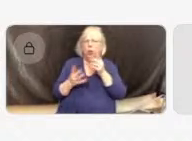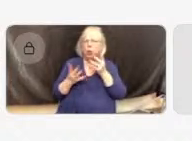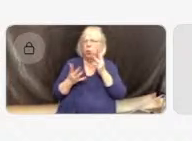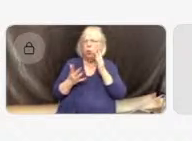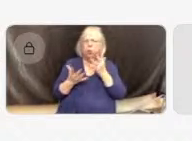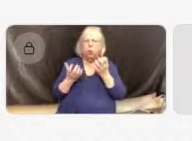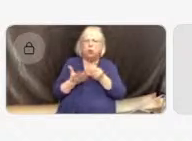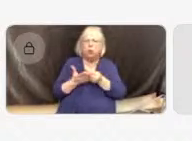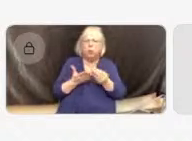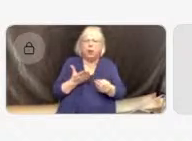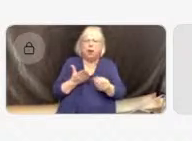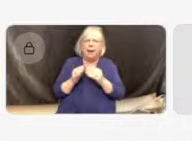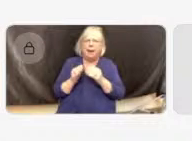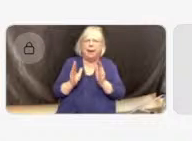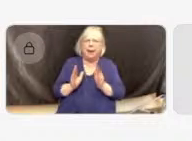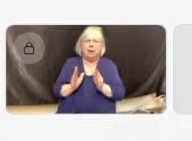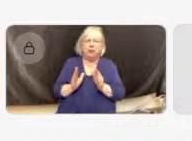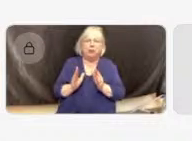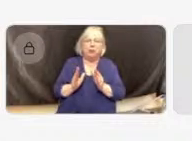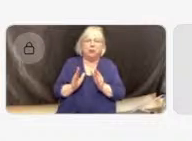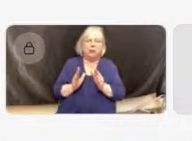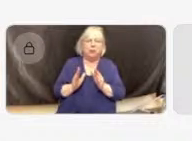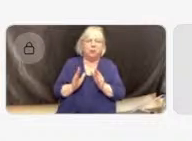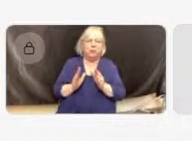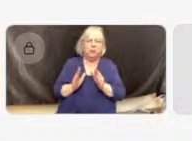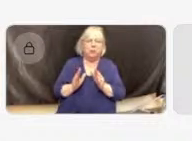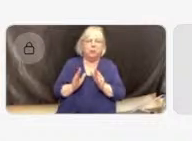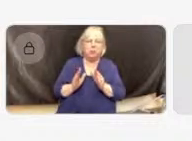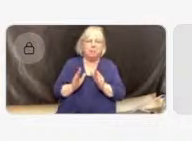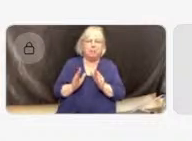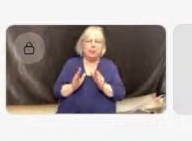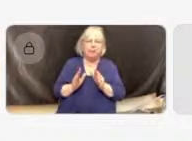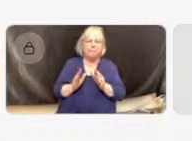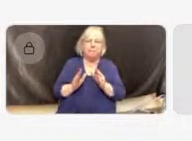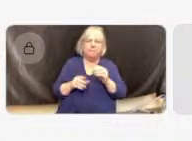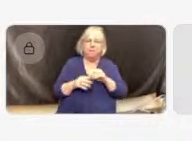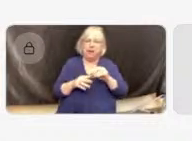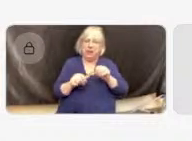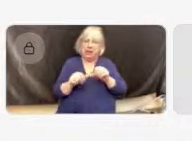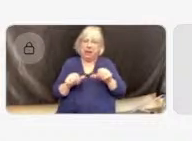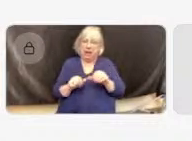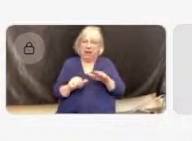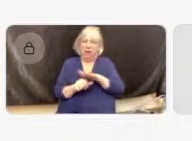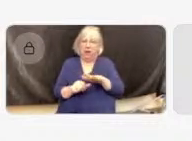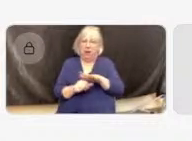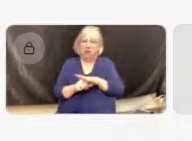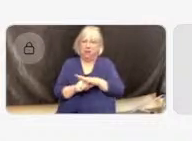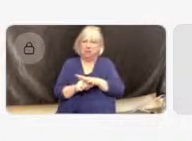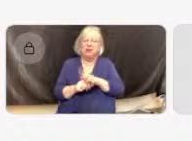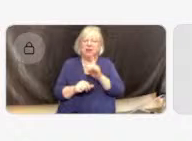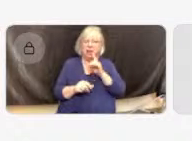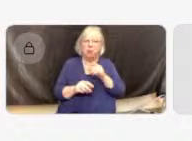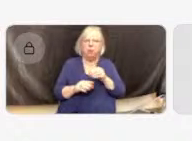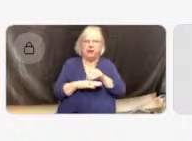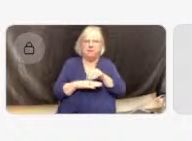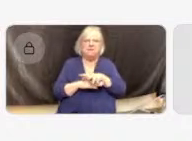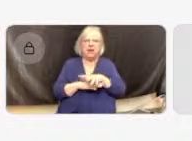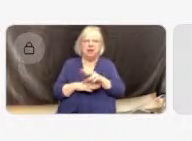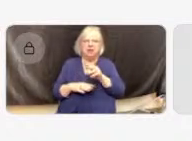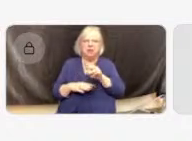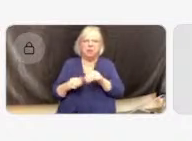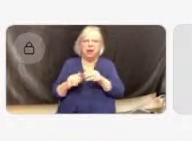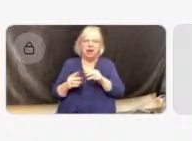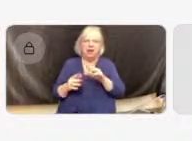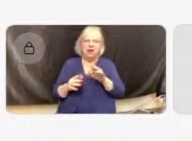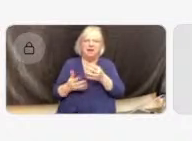to buy a house, even if they do buy a house in that area, they're going to be affected by the fact that there's now like